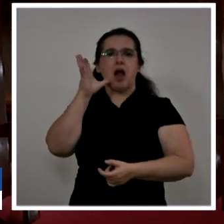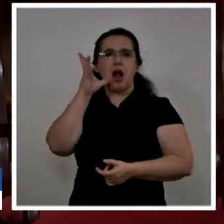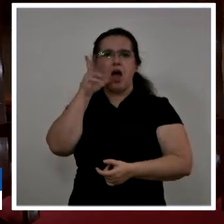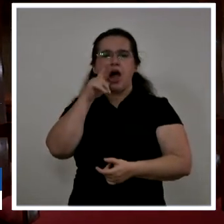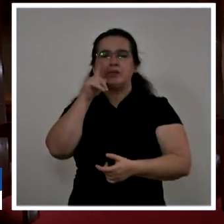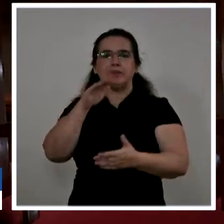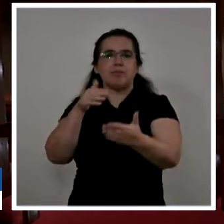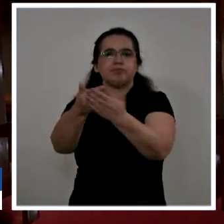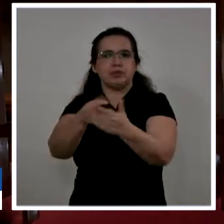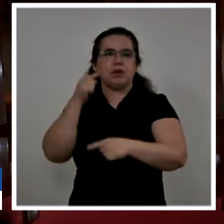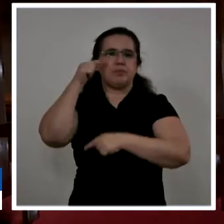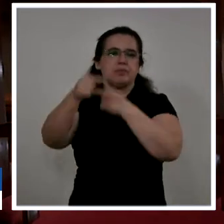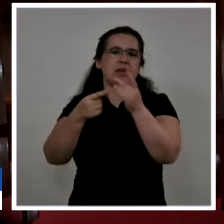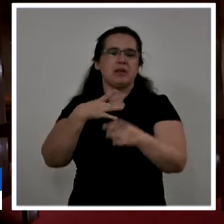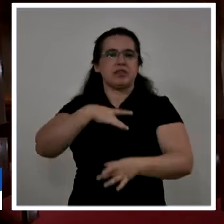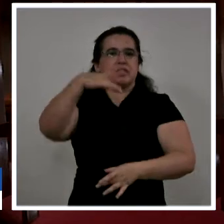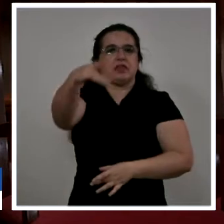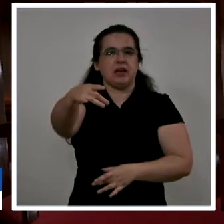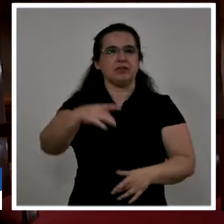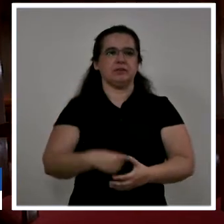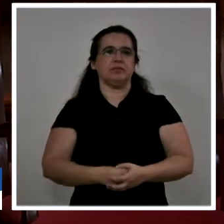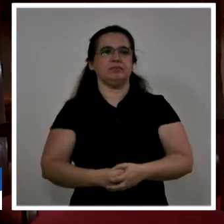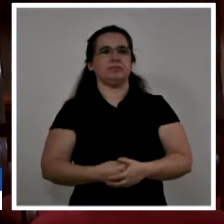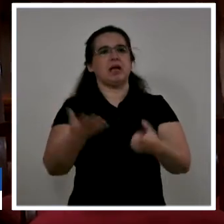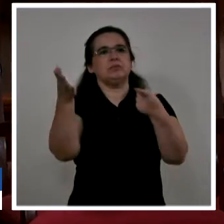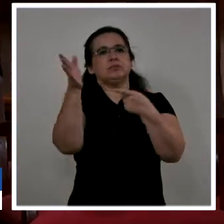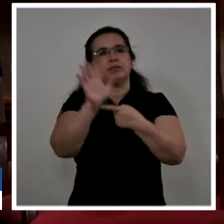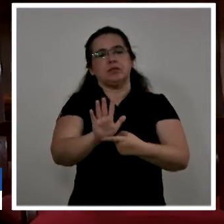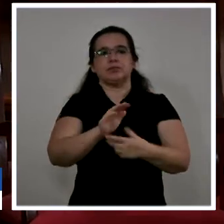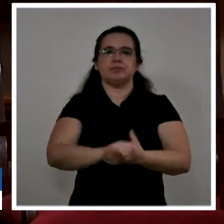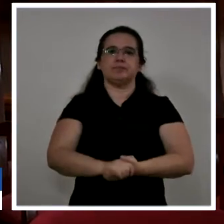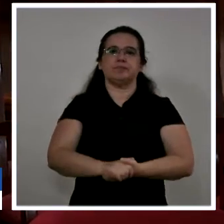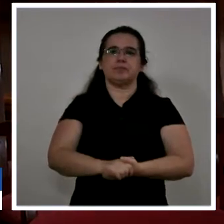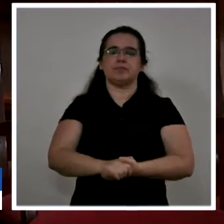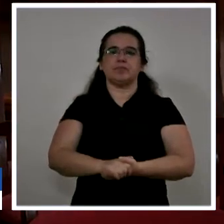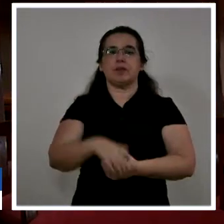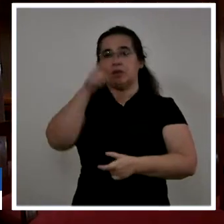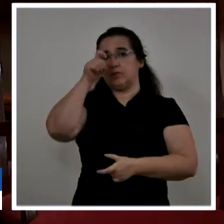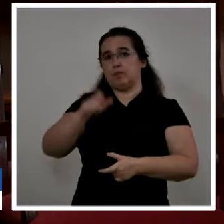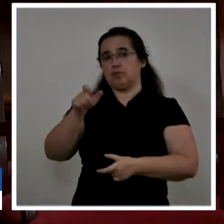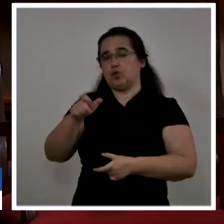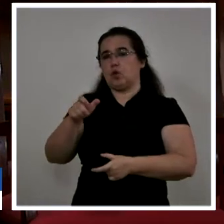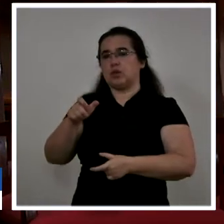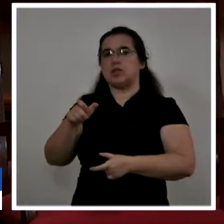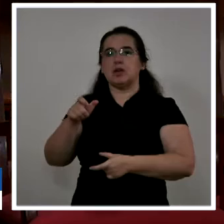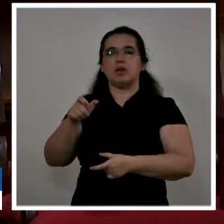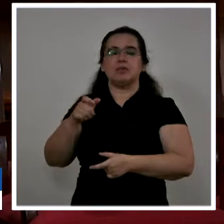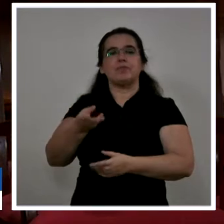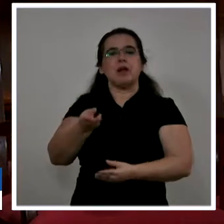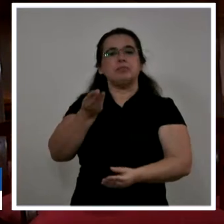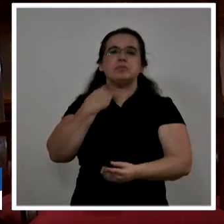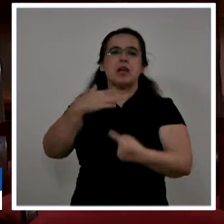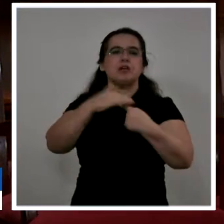An inherited appetite for stimulants. E, por exemplo, um apetite herdado por estimulantes.